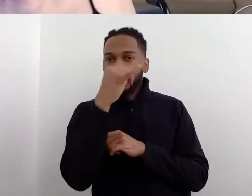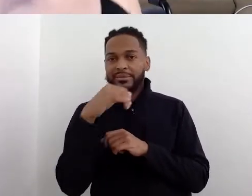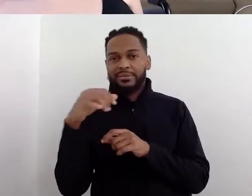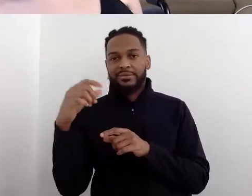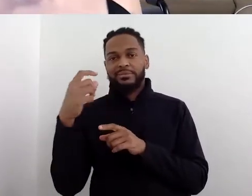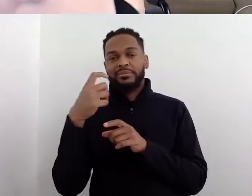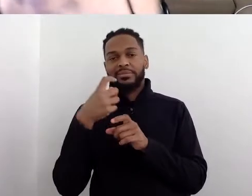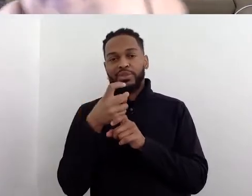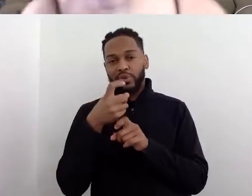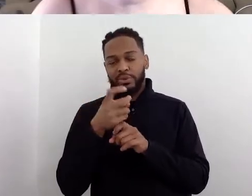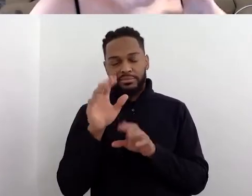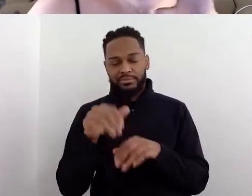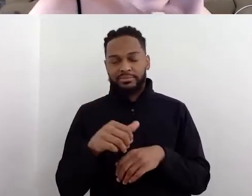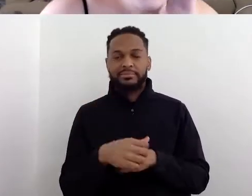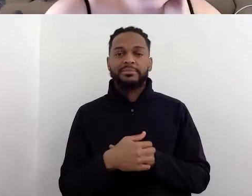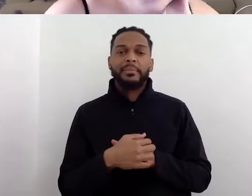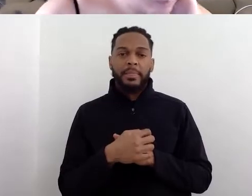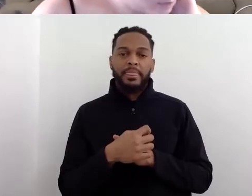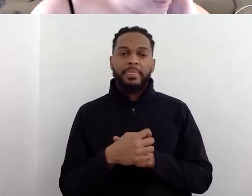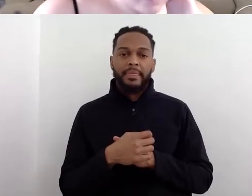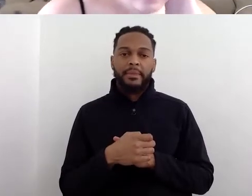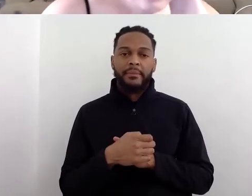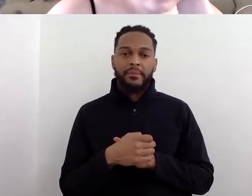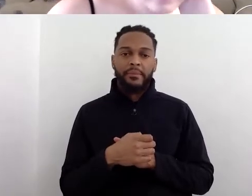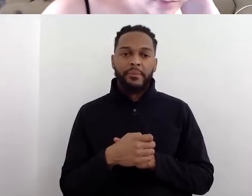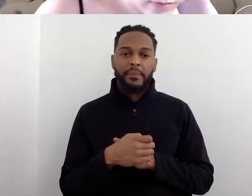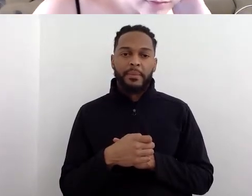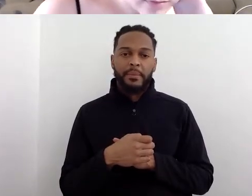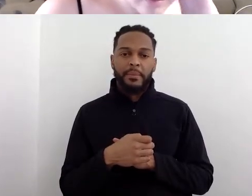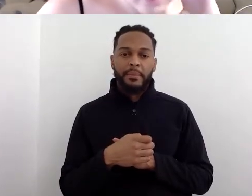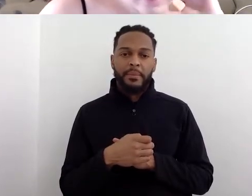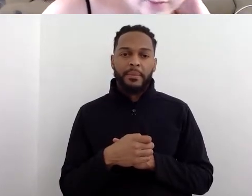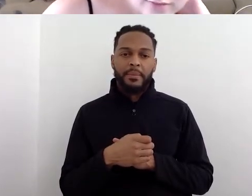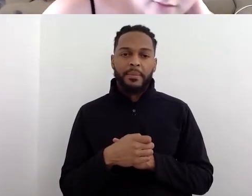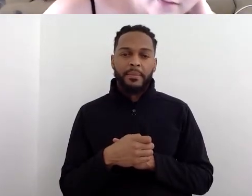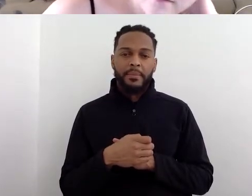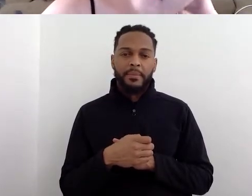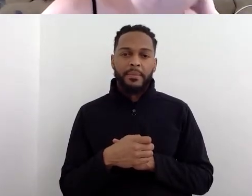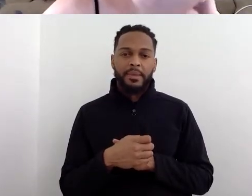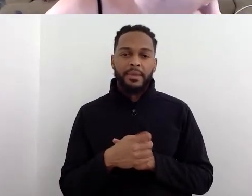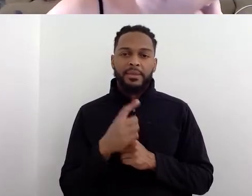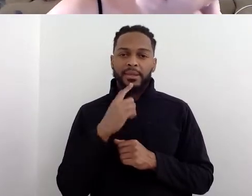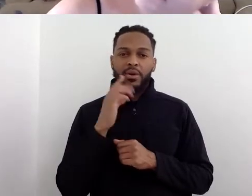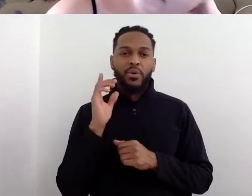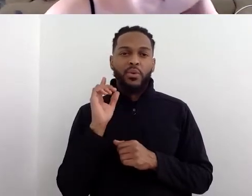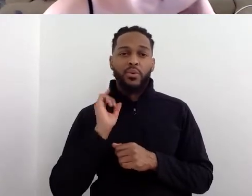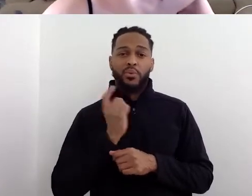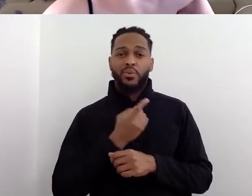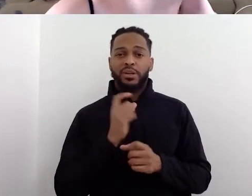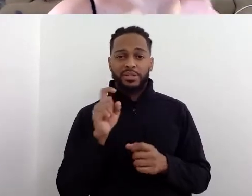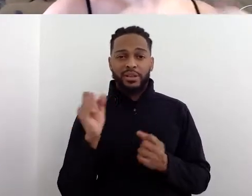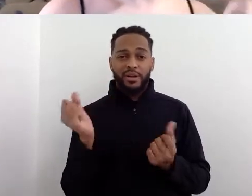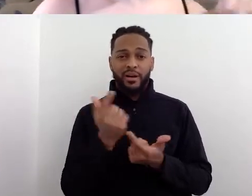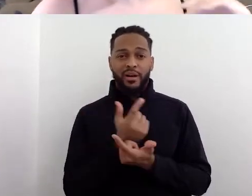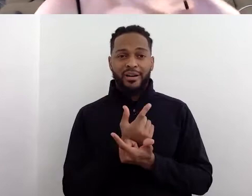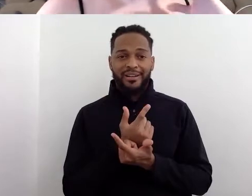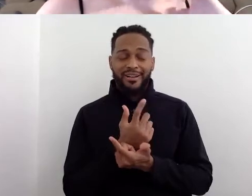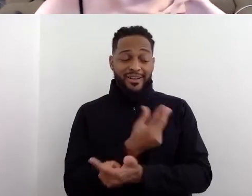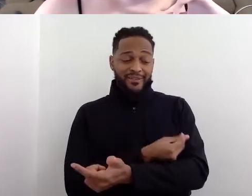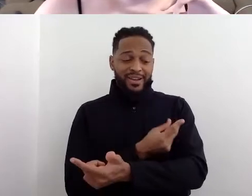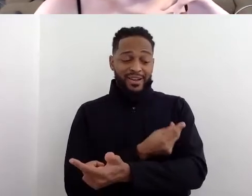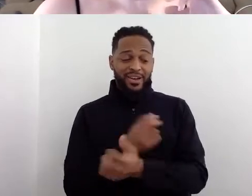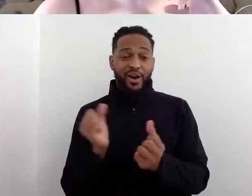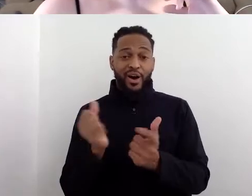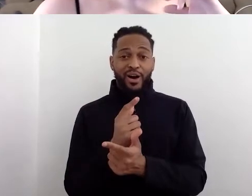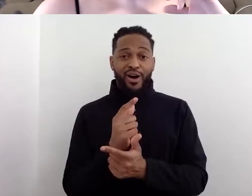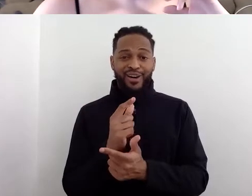I joked with my wife at first because this came up and I was upset about it. And I said, you know what, we should just vaccinate all those 20-year-olds that are on Miami Beach because they're the ones spreading the thing,